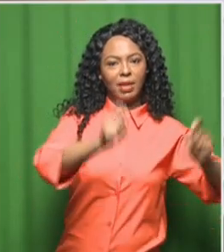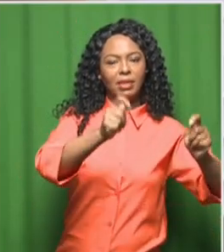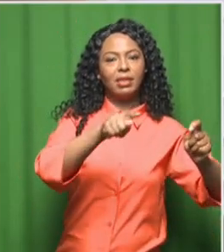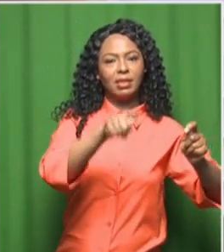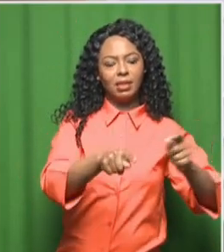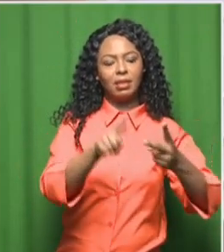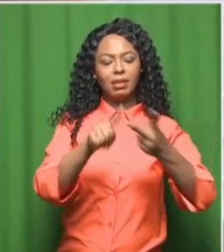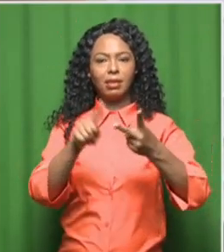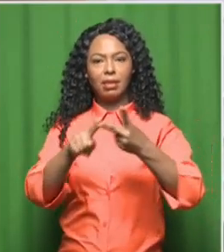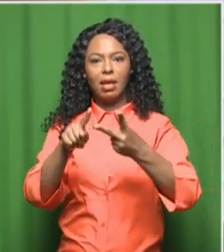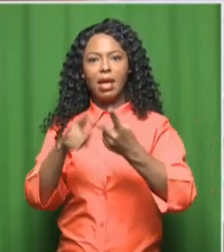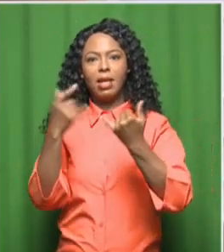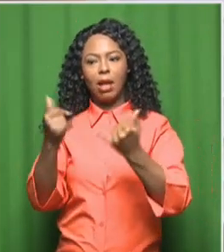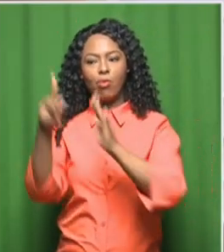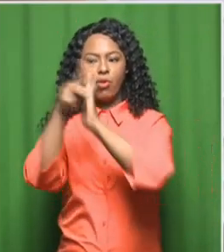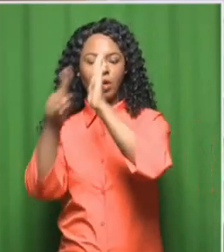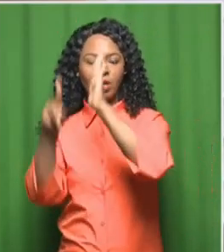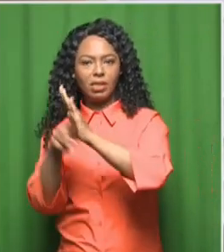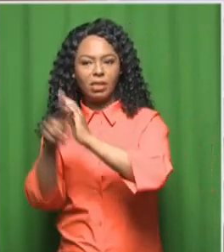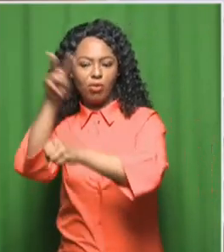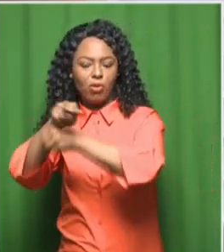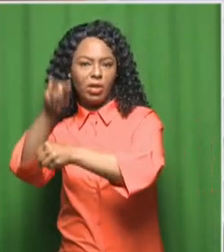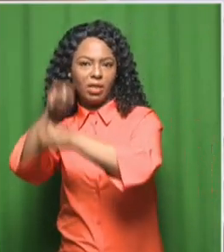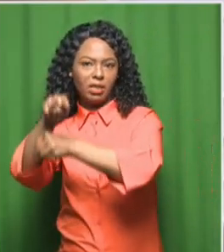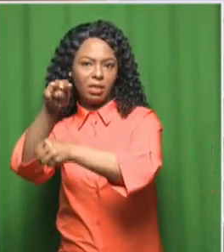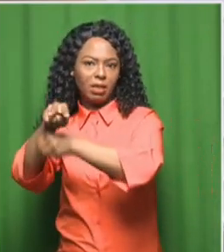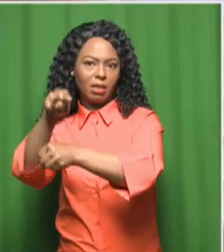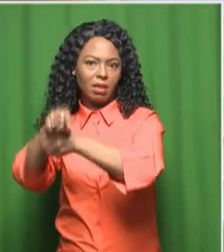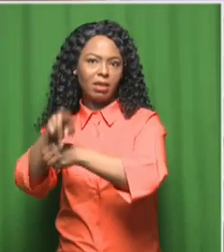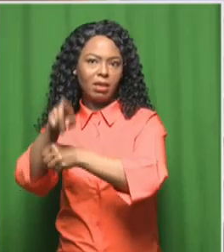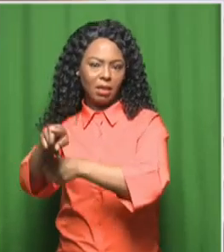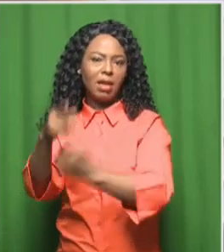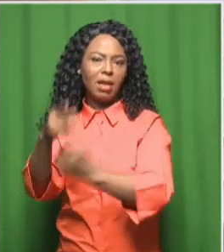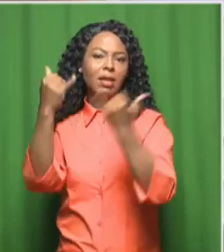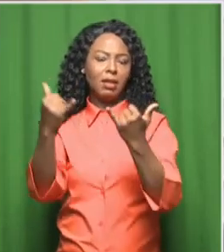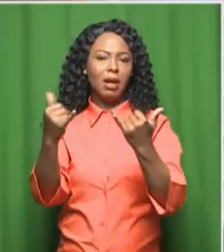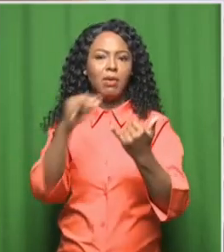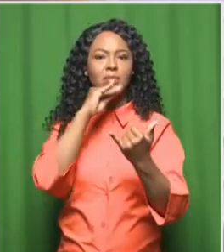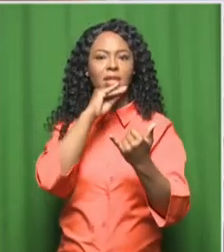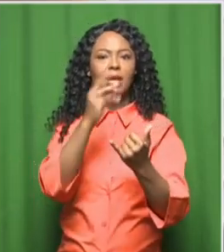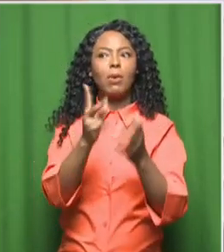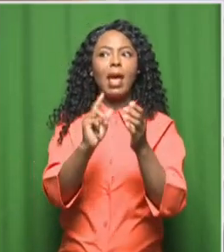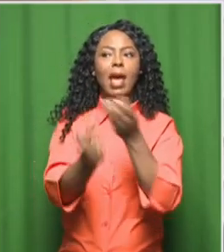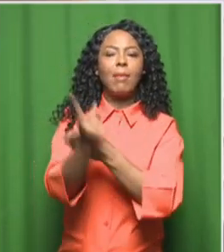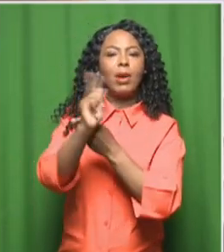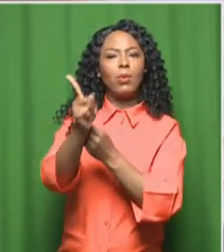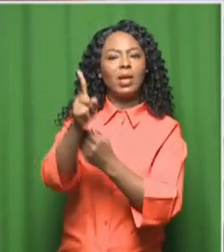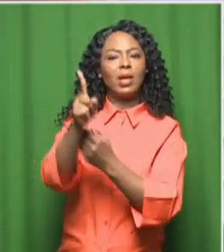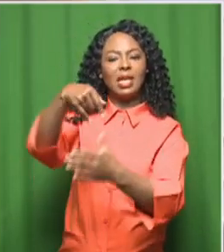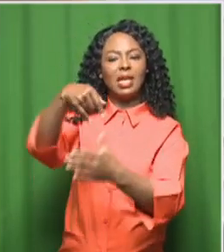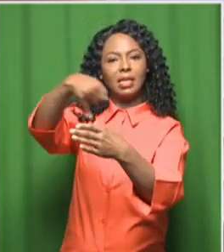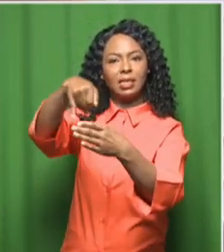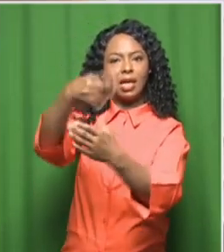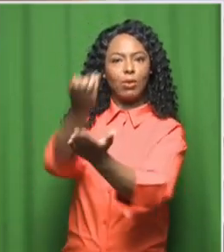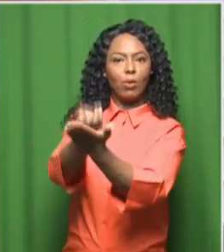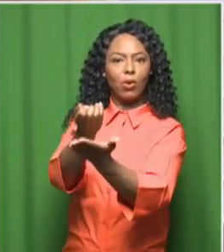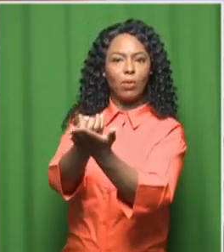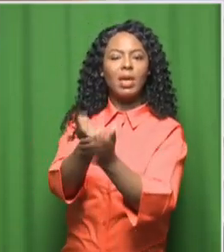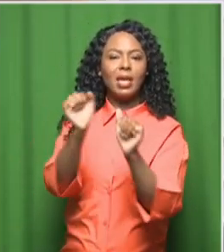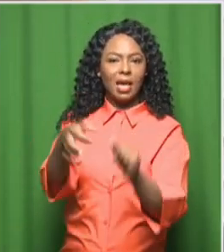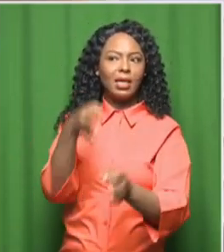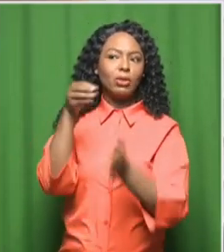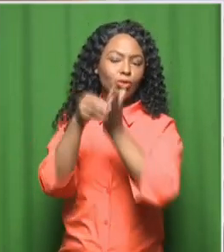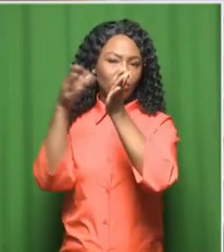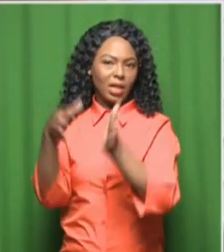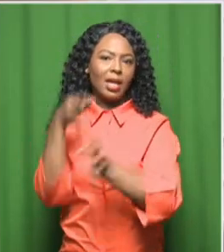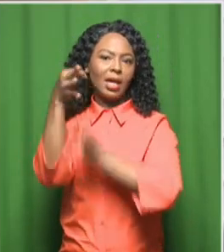is monetary policy, which is more around adjusting interest rates, given what's happening in the economy. So yes, the students are right.